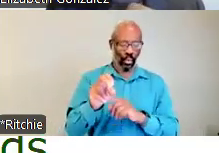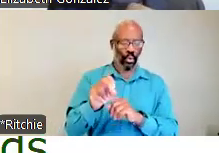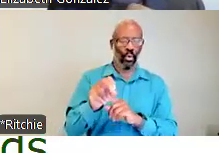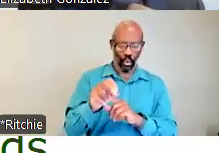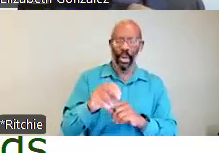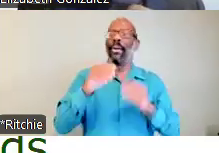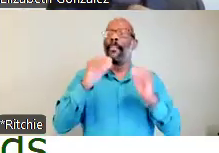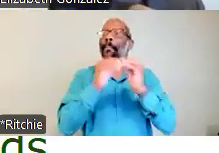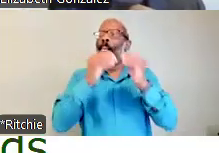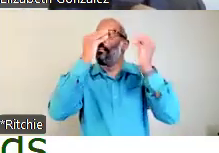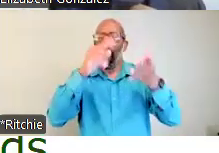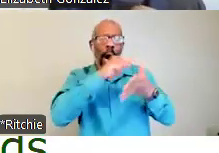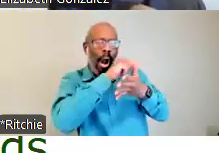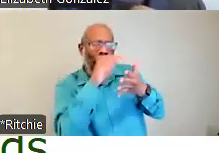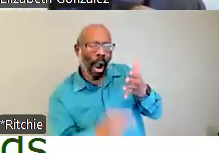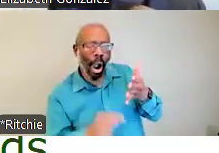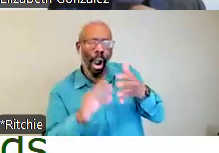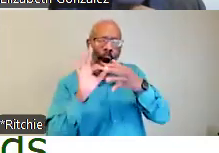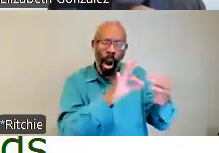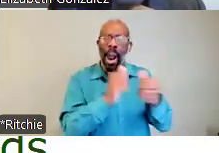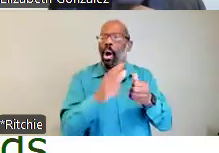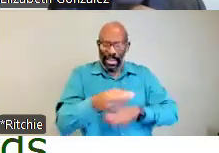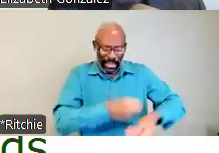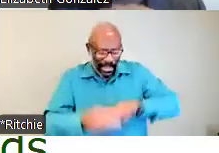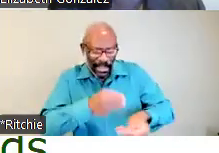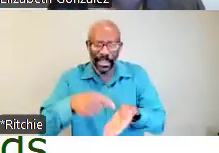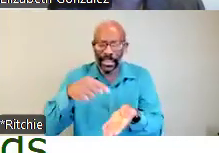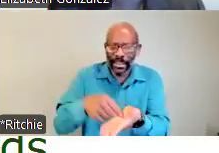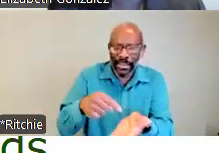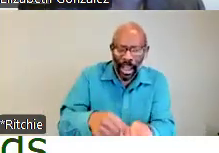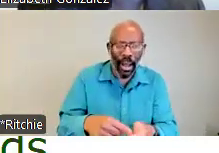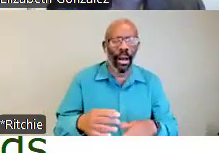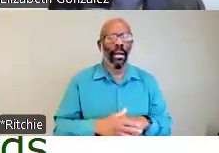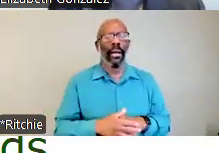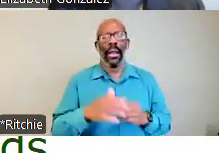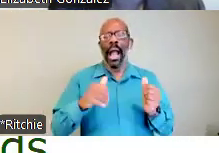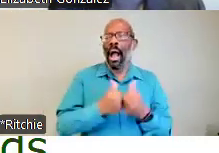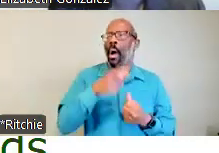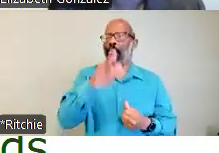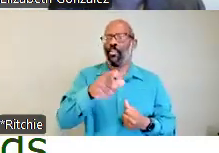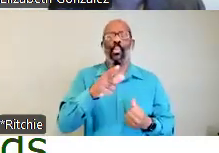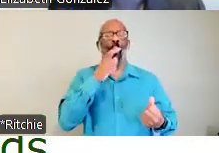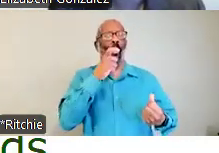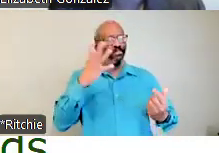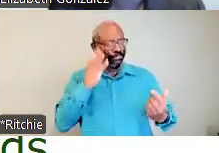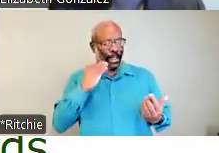collectors when you are a survivor of a disaster. Please view that for more